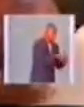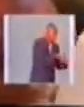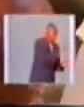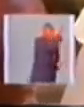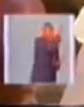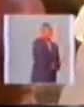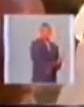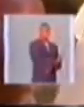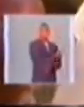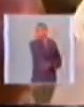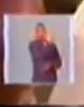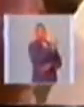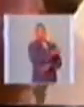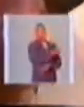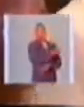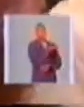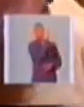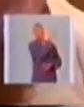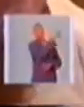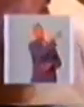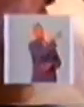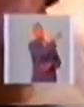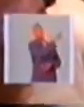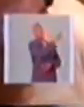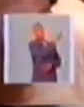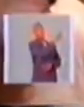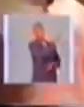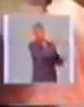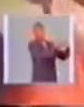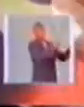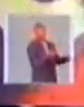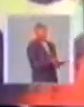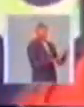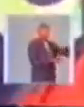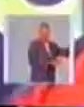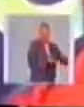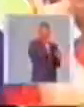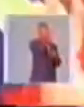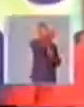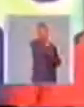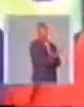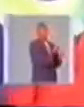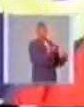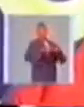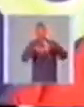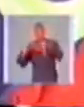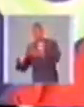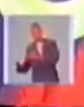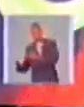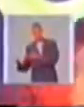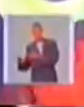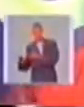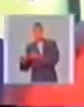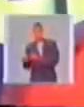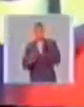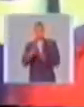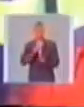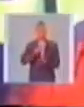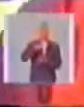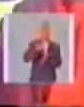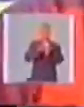no. Number 2. E hifa. Ena wame de tight no koe. E chasu wa bisa ahose ase mbisa no. Se me yu